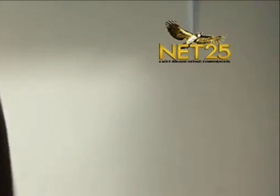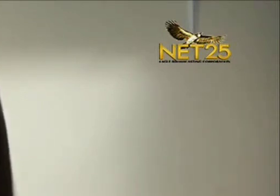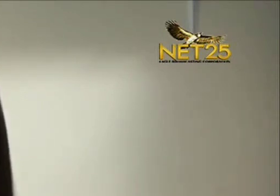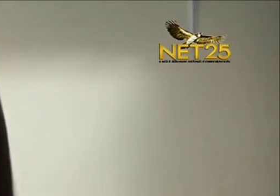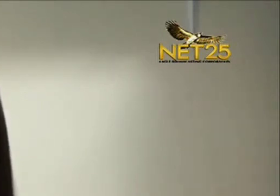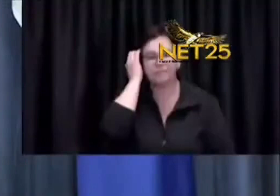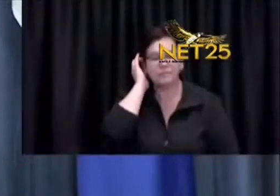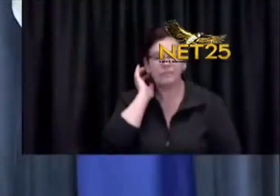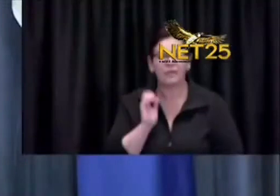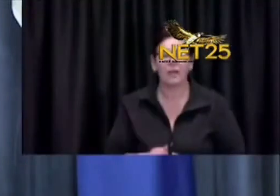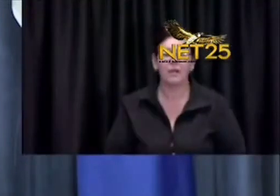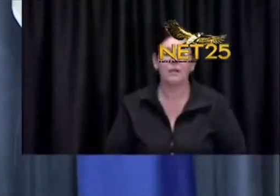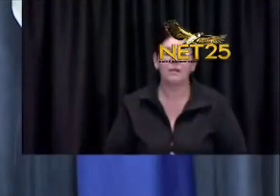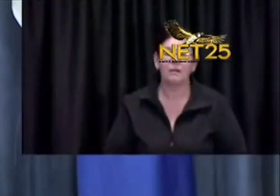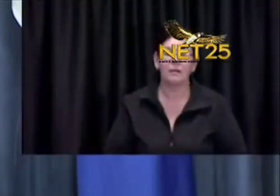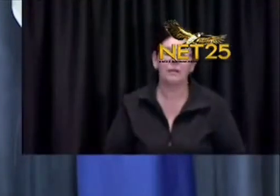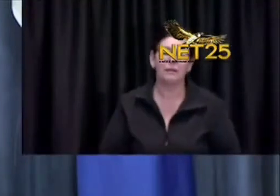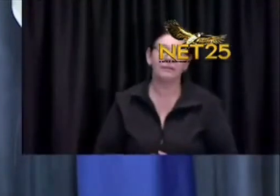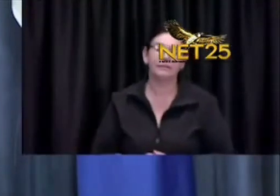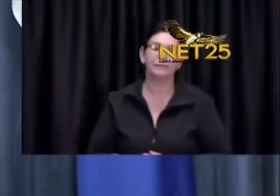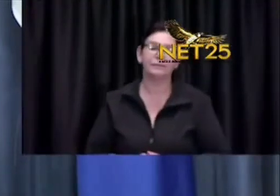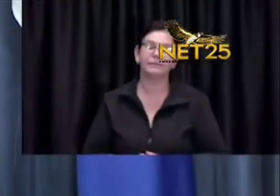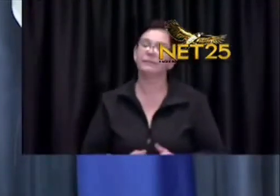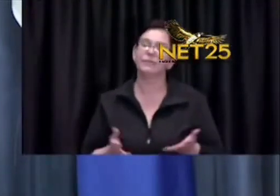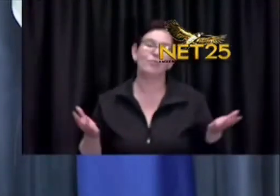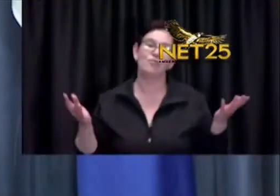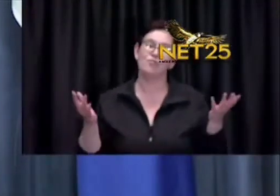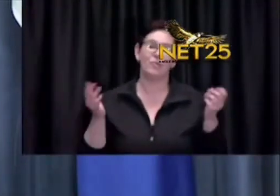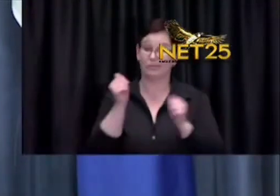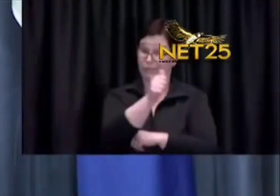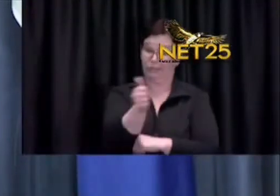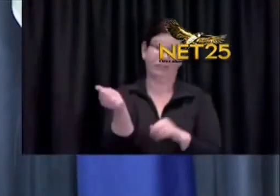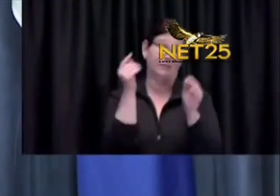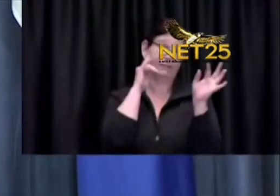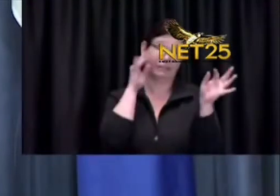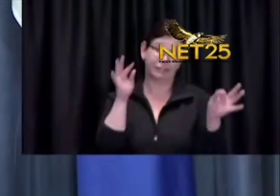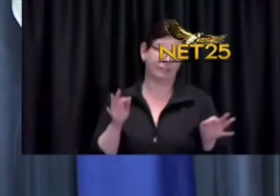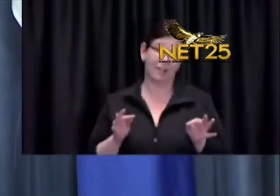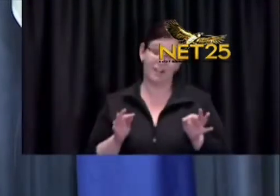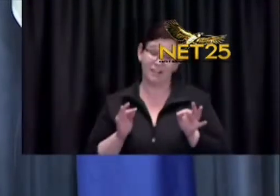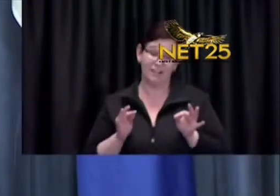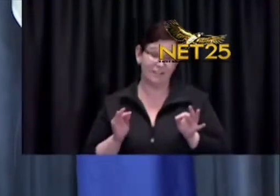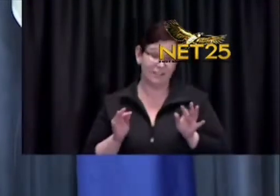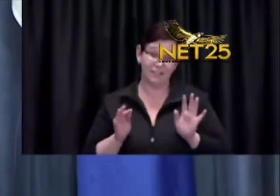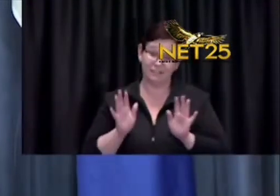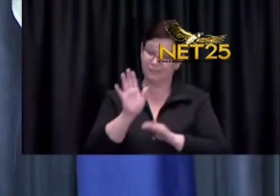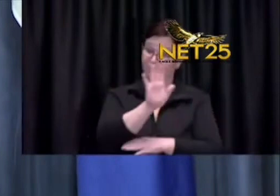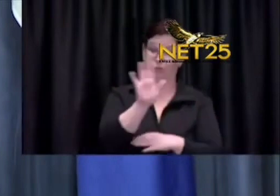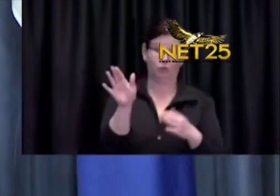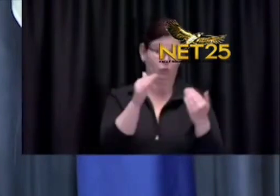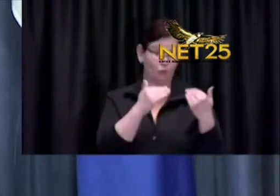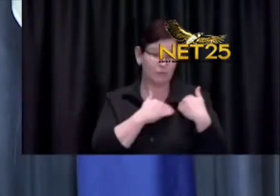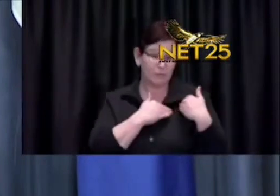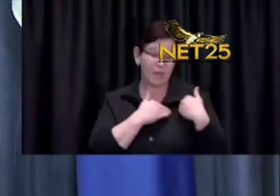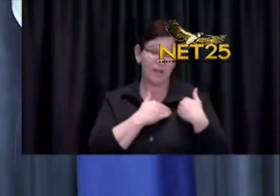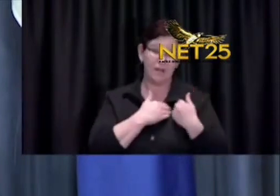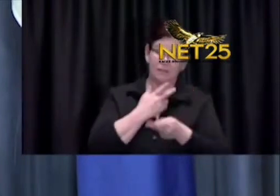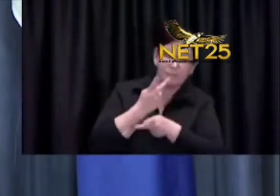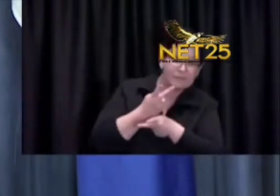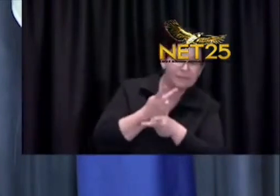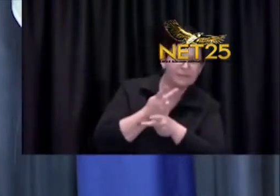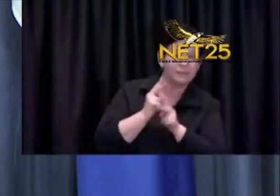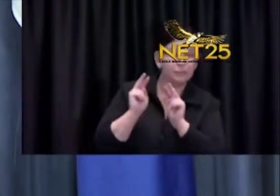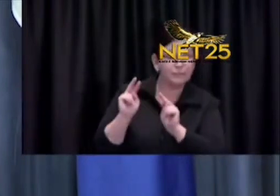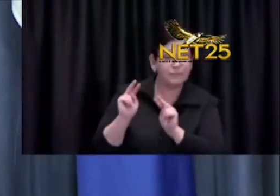to say. People have to make their own decisions around their health care, and in fact, we see this not only with vaccine, we see this with health